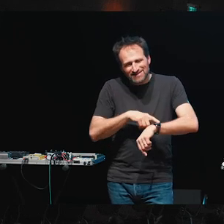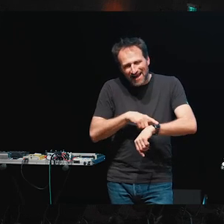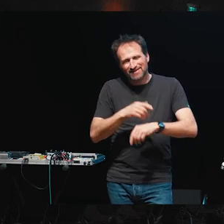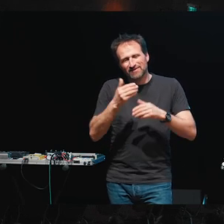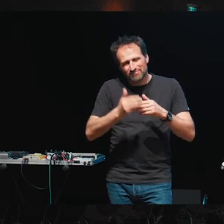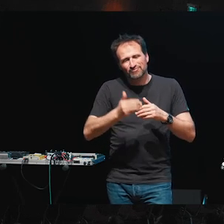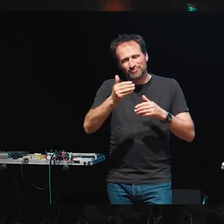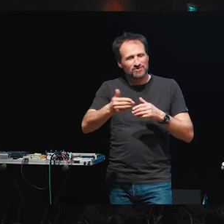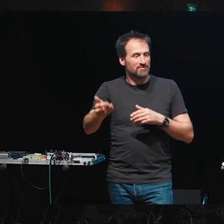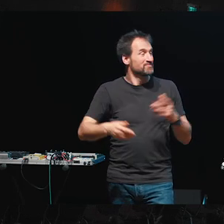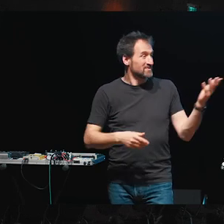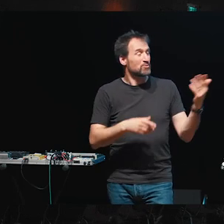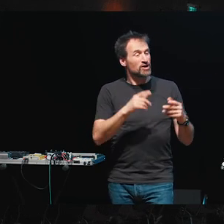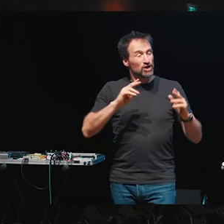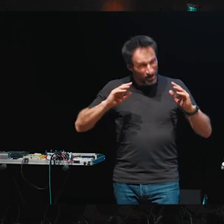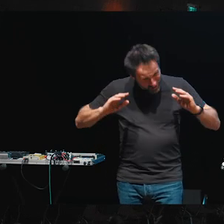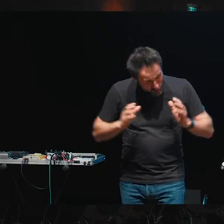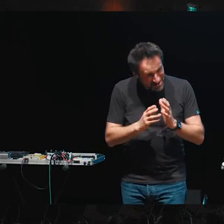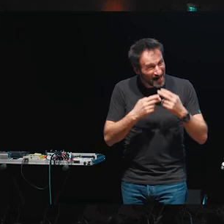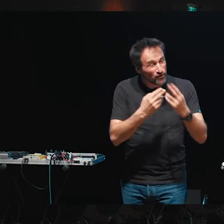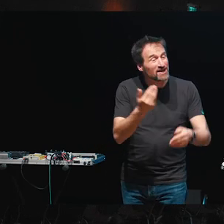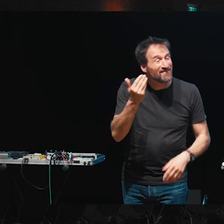need it? So,